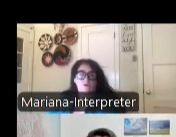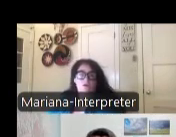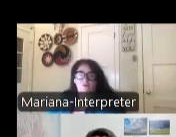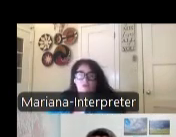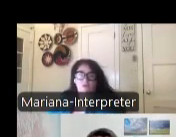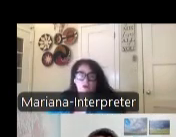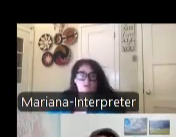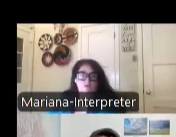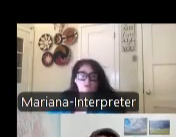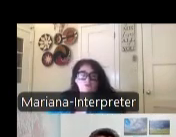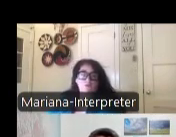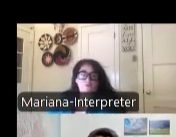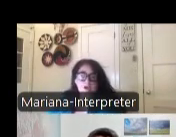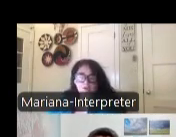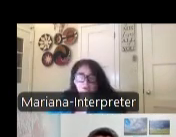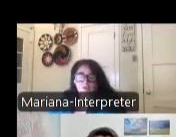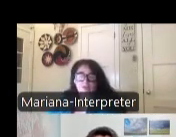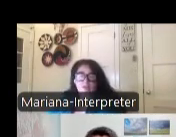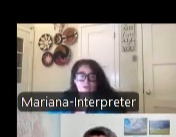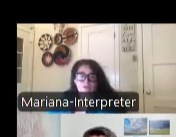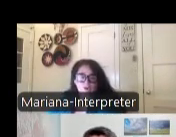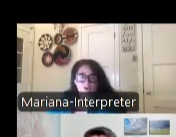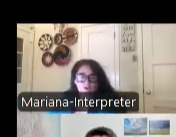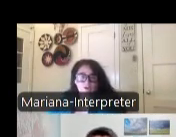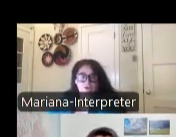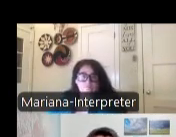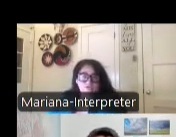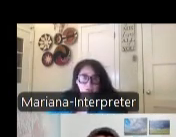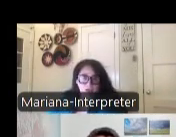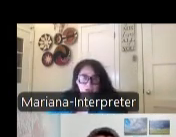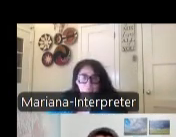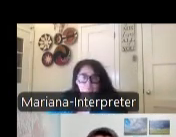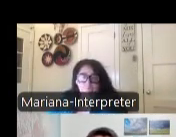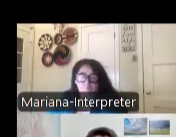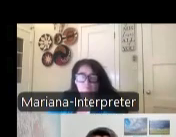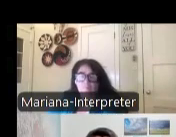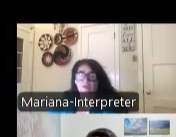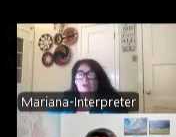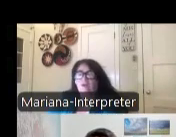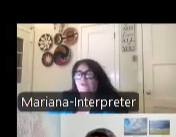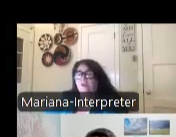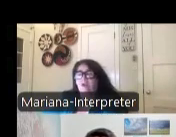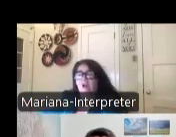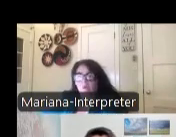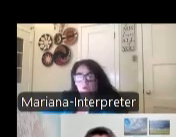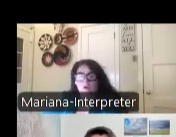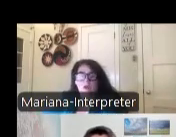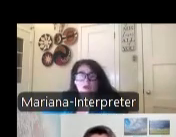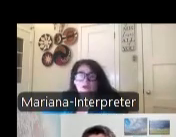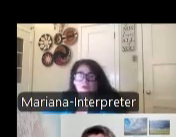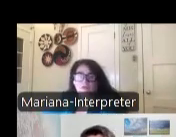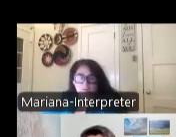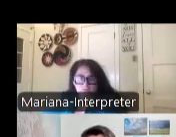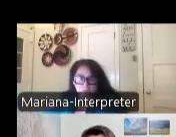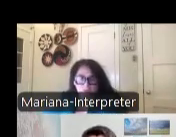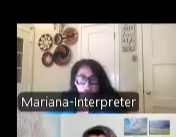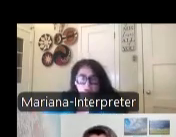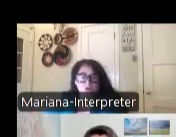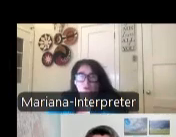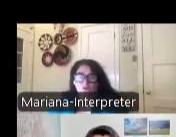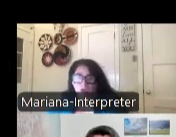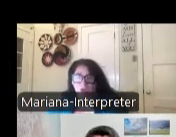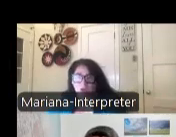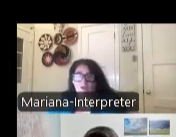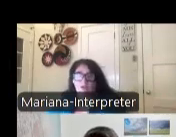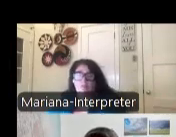how the same amount of water falling from the sky doesn't last as long because a lot more of it is